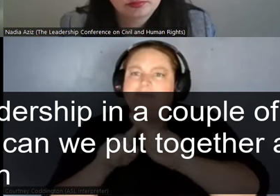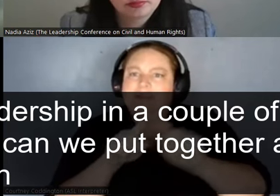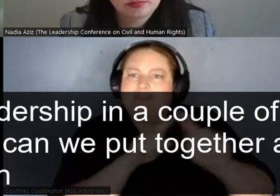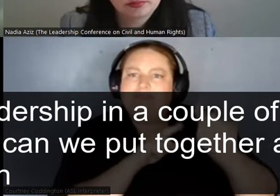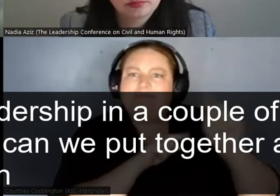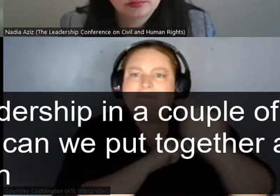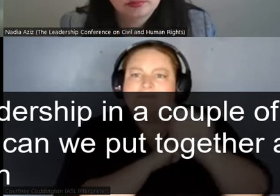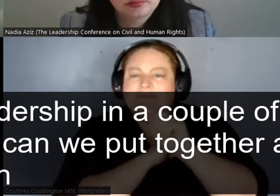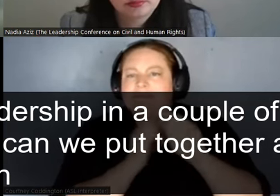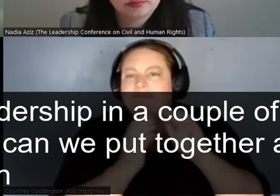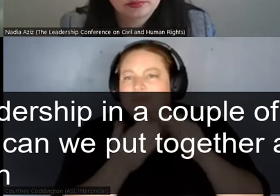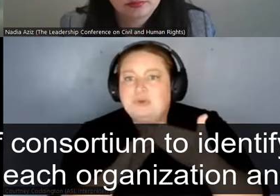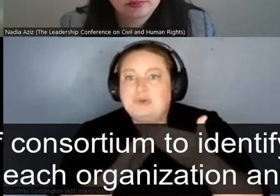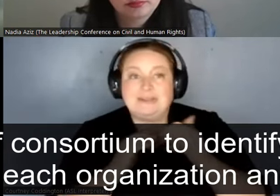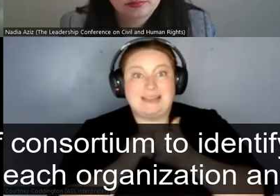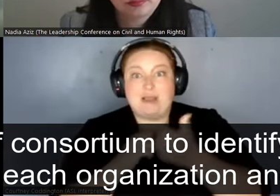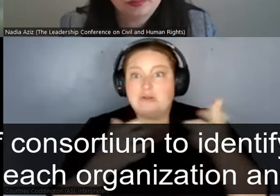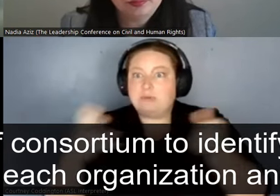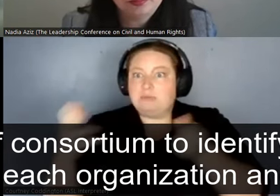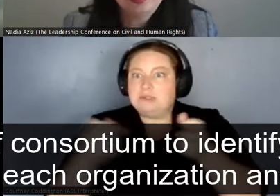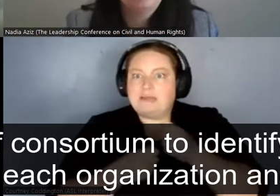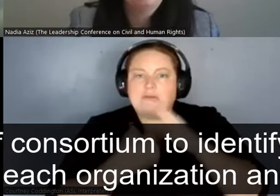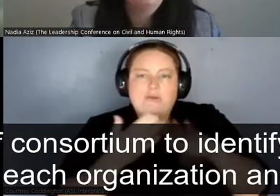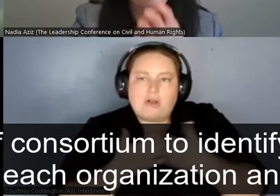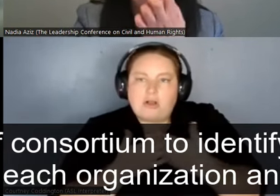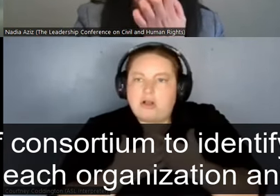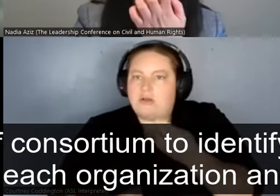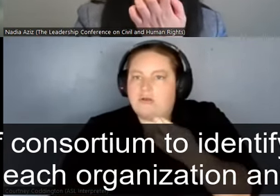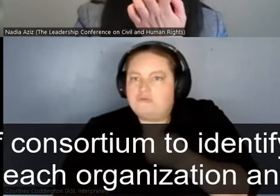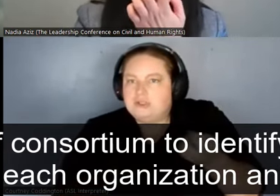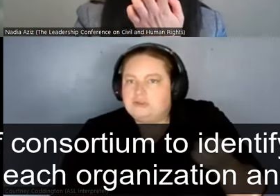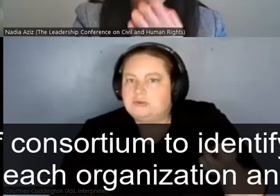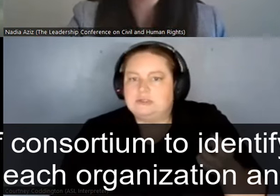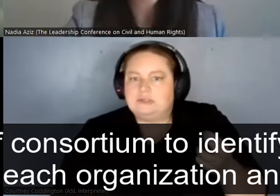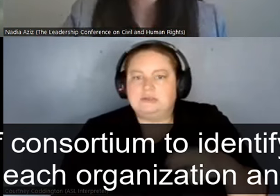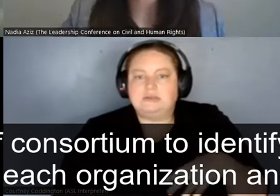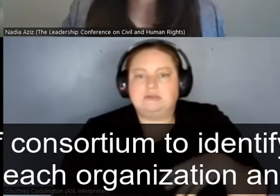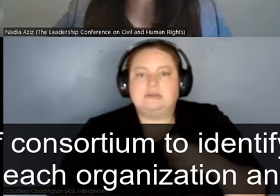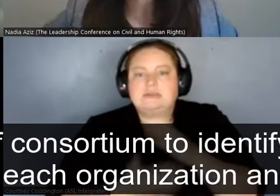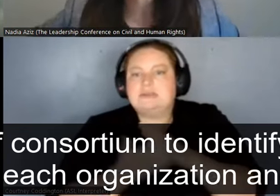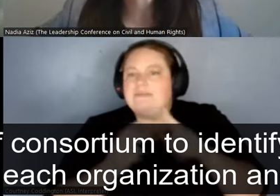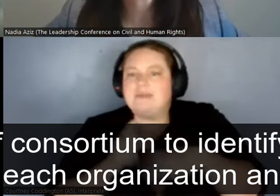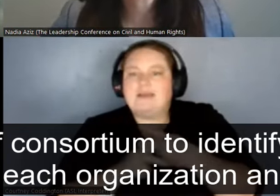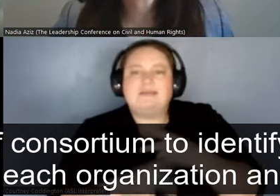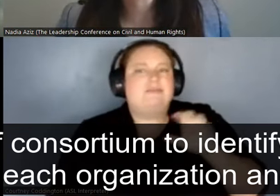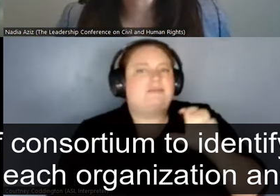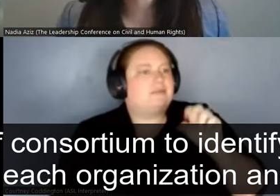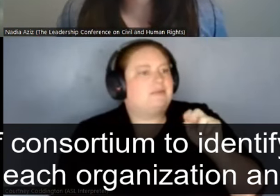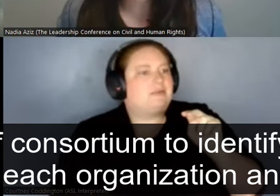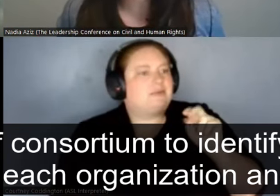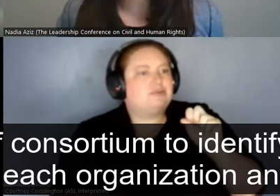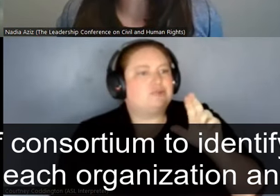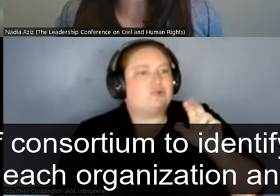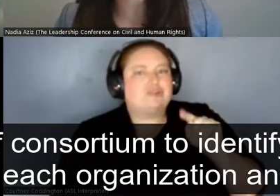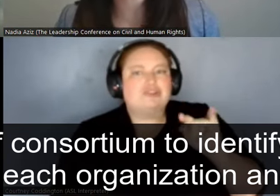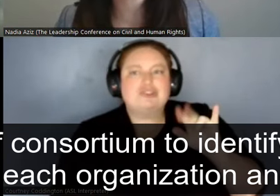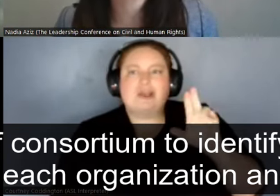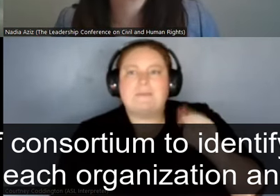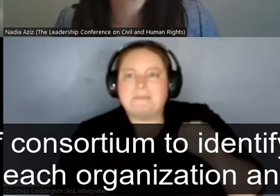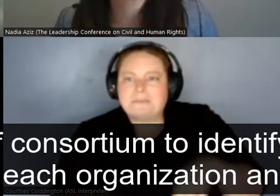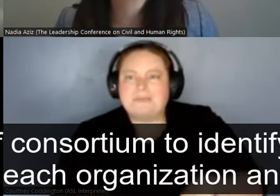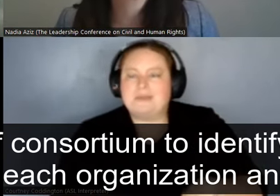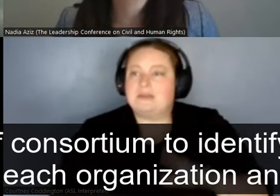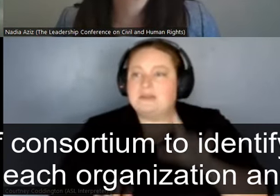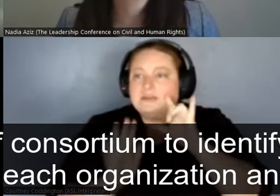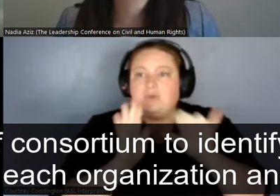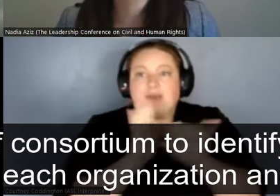how can we pull together all the resources in some sort of consortium to identify what